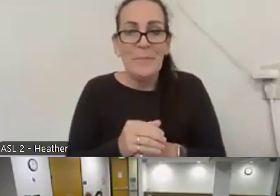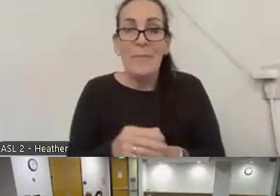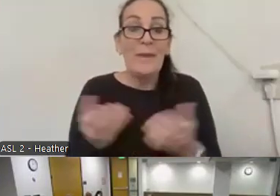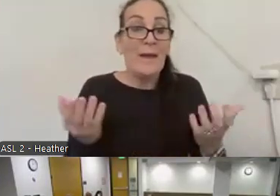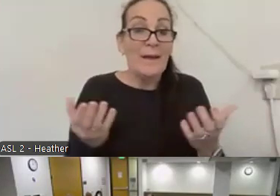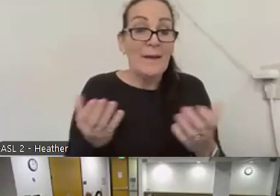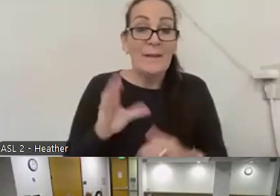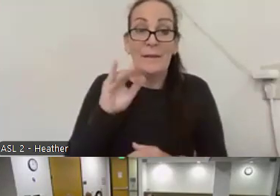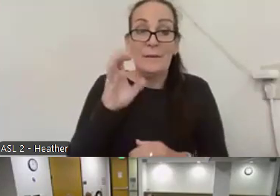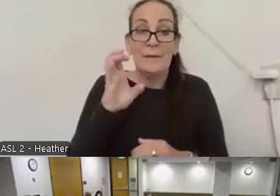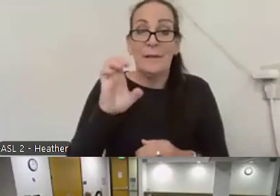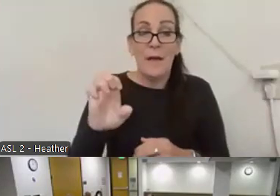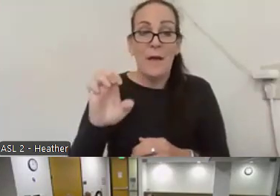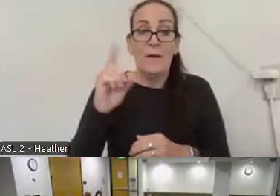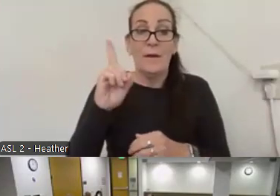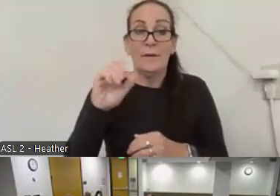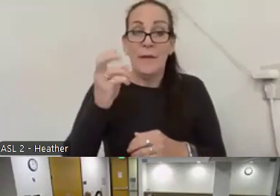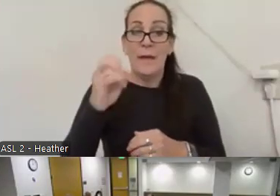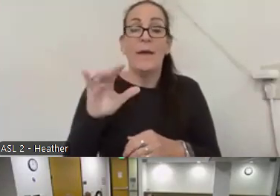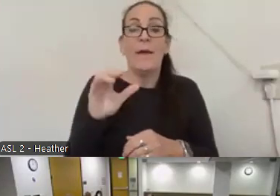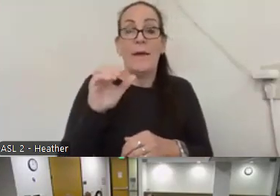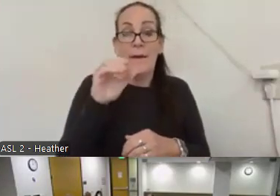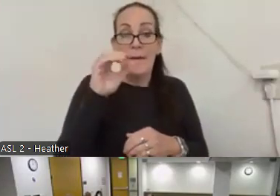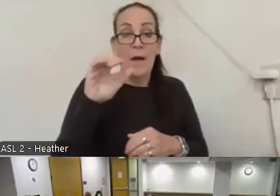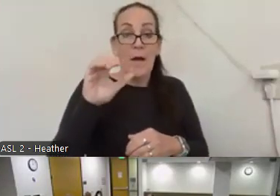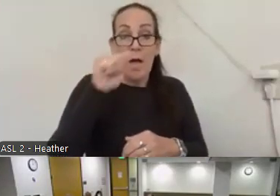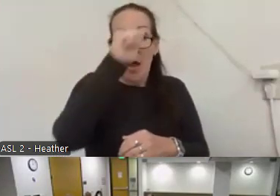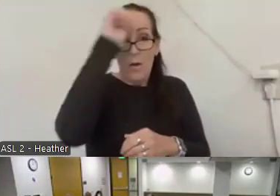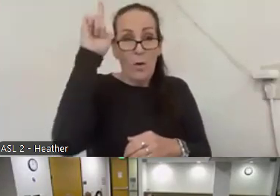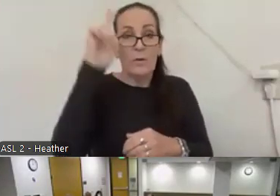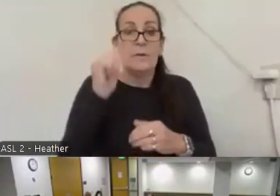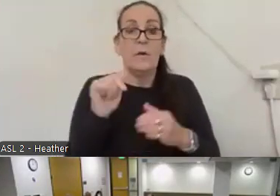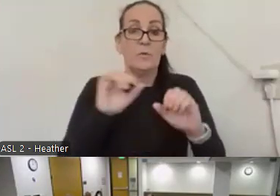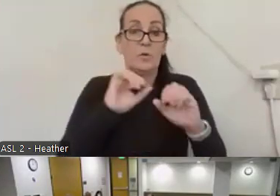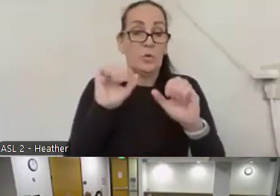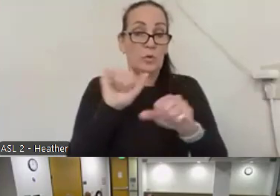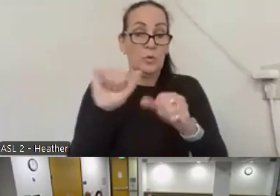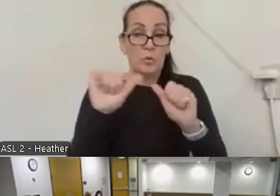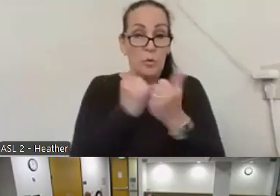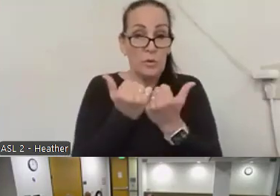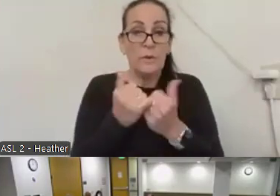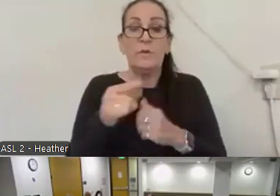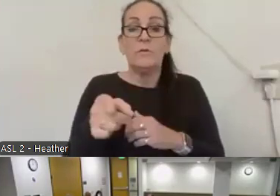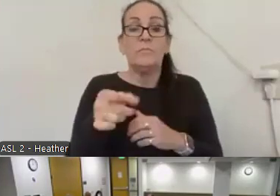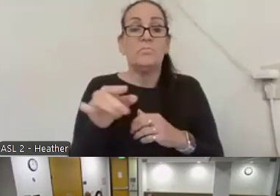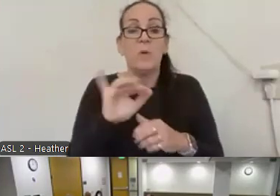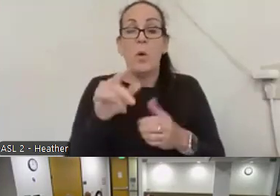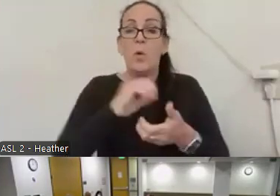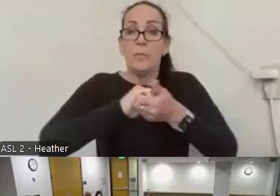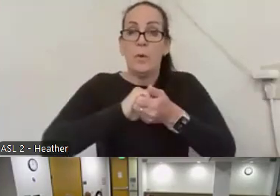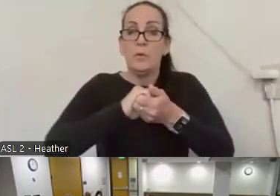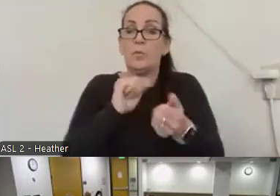Association. Obviously, a lot of our clients are dealing with a form of dementia, and we partner with them on